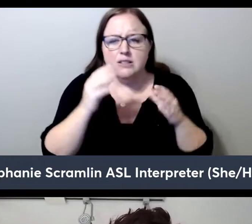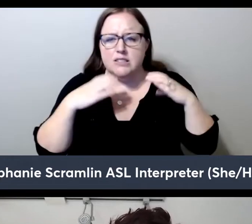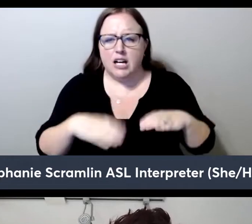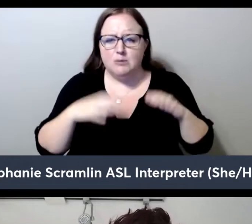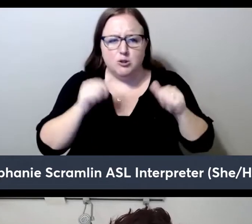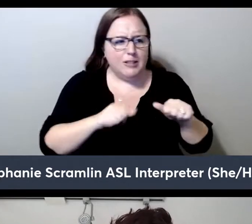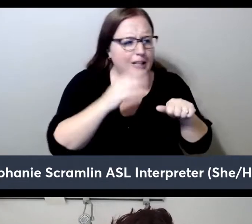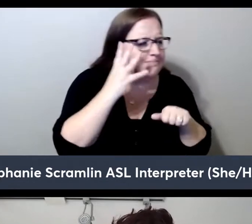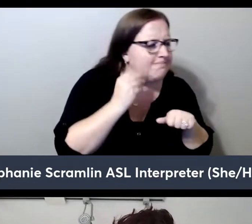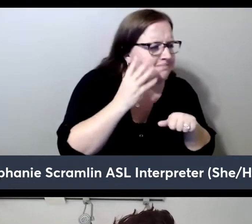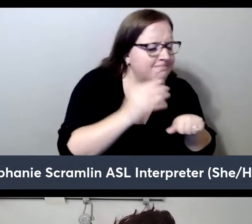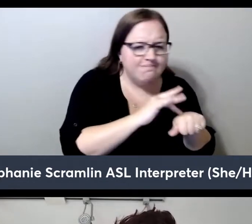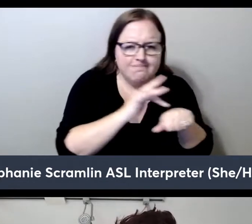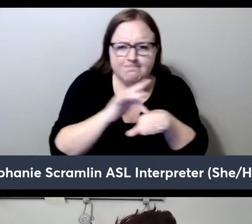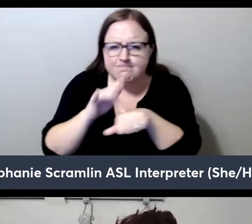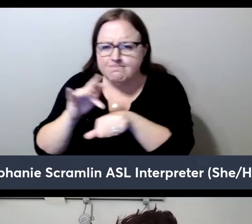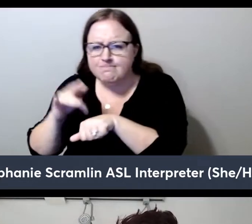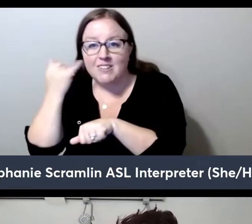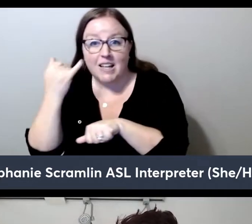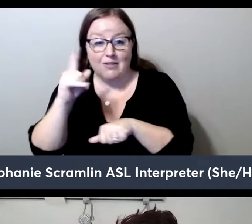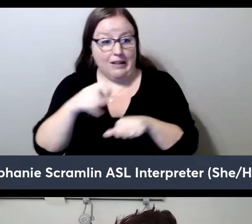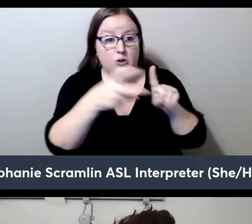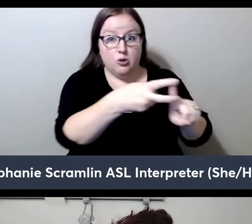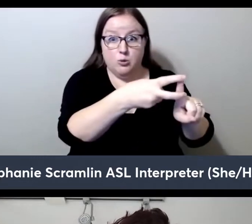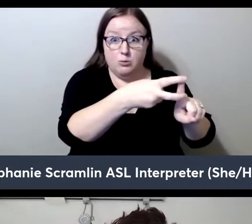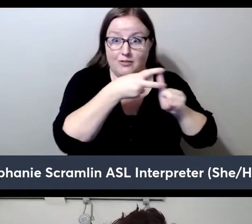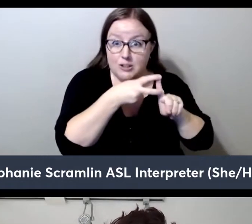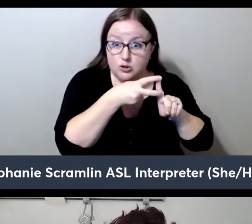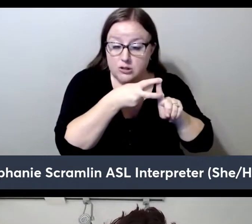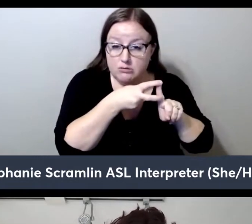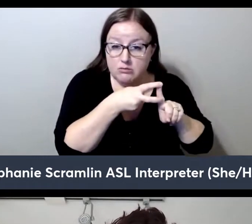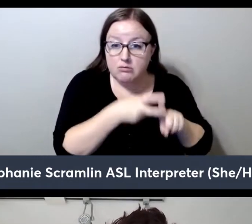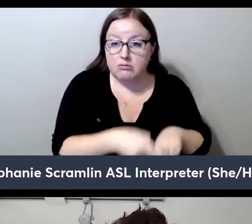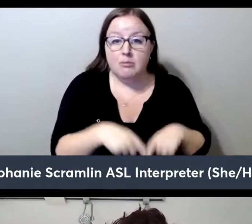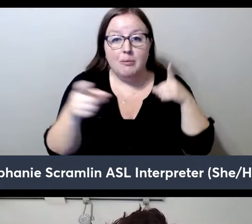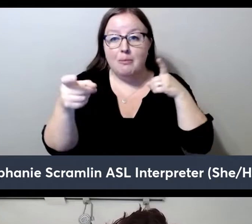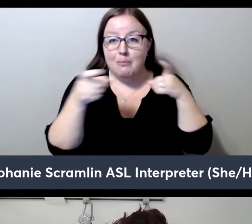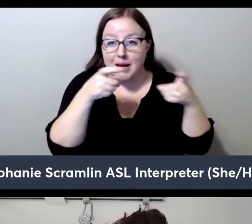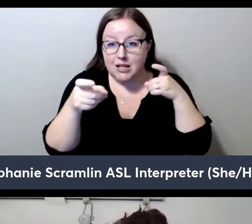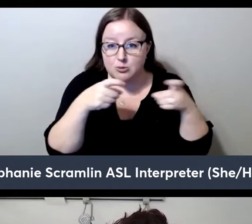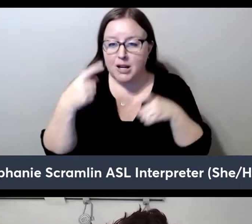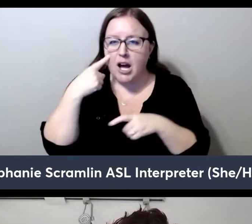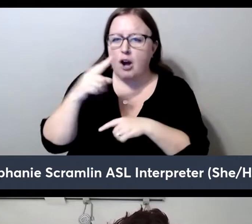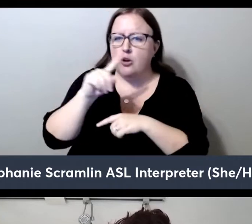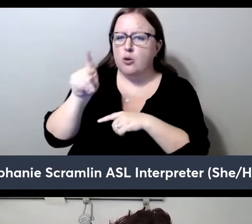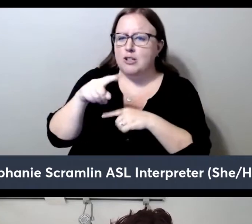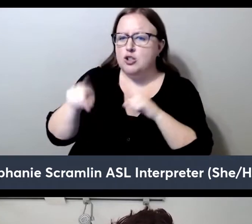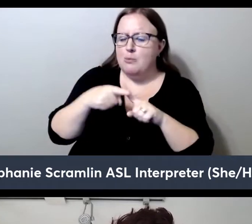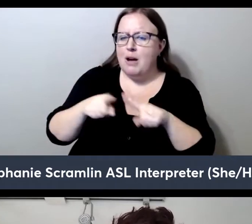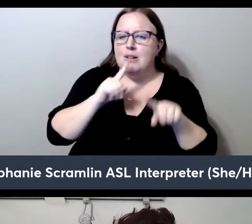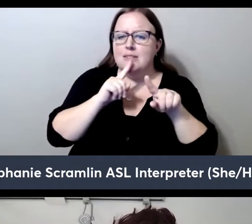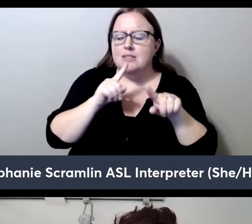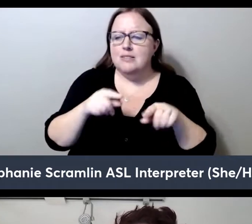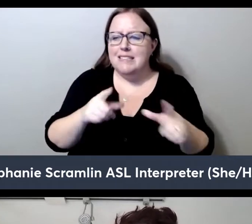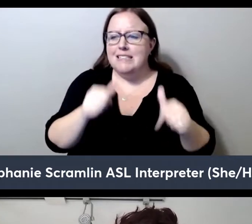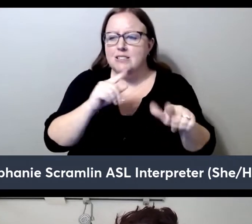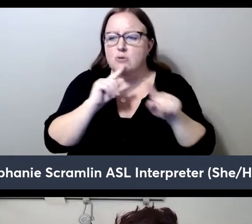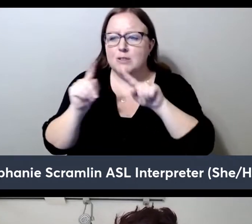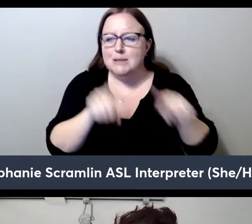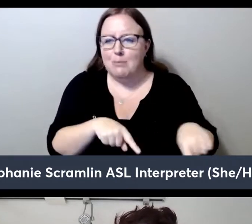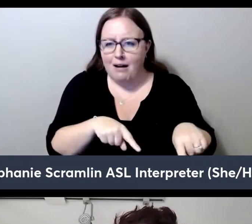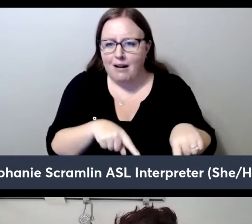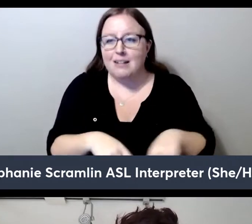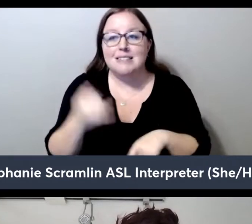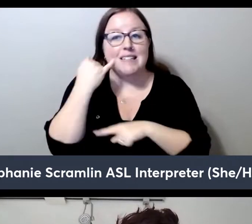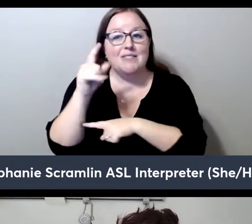if they need to do something like provisioning or incident management, I heard a question on incident response earlier, or if they need to